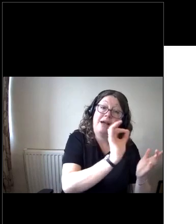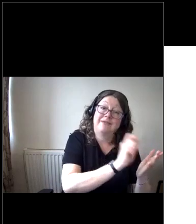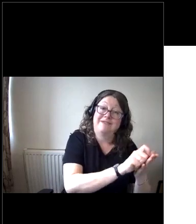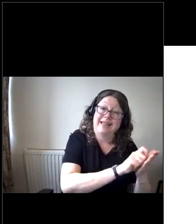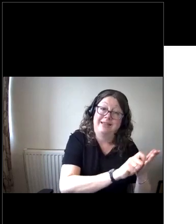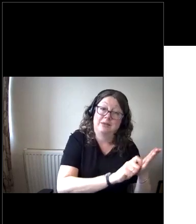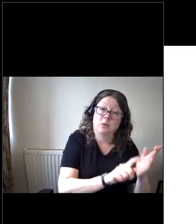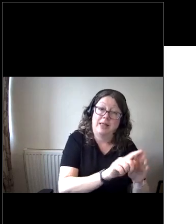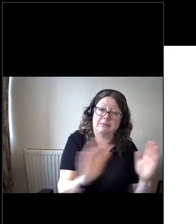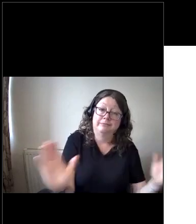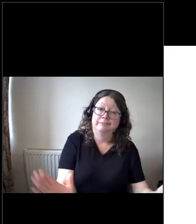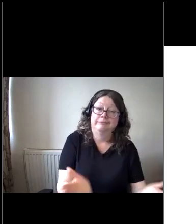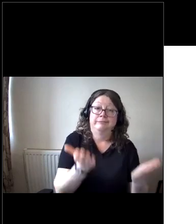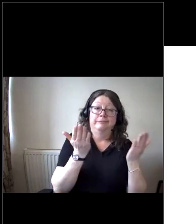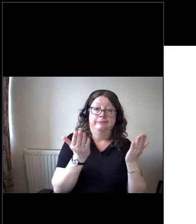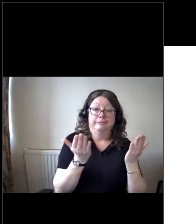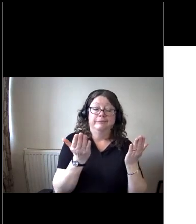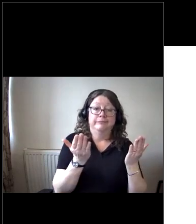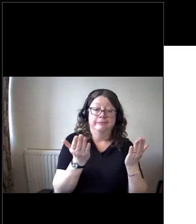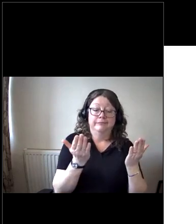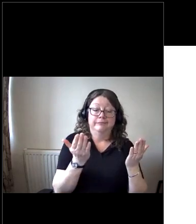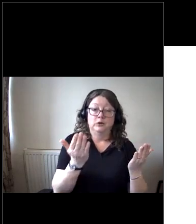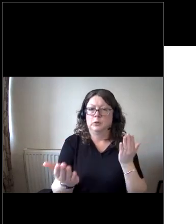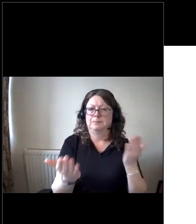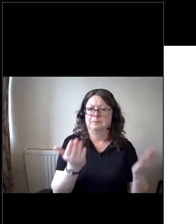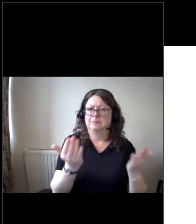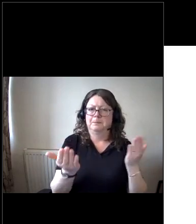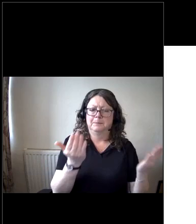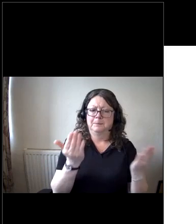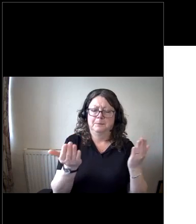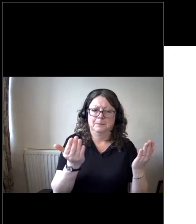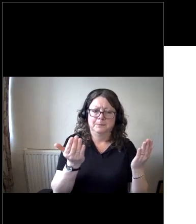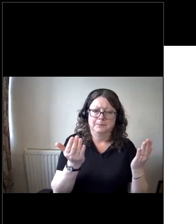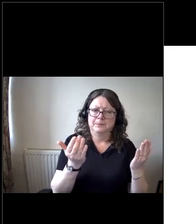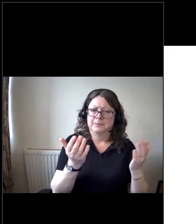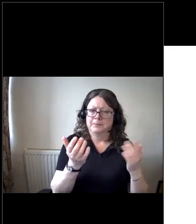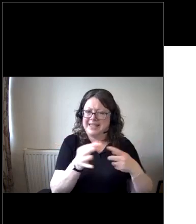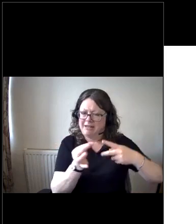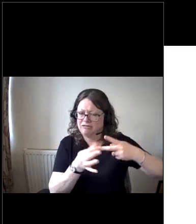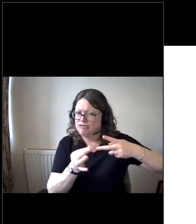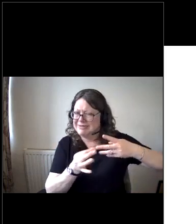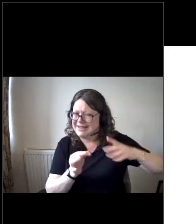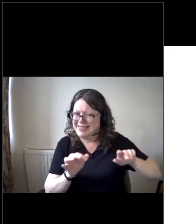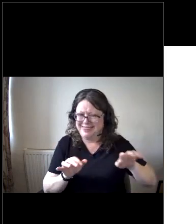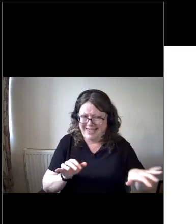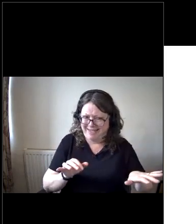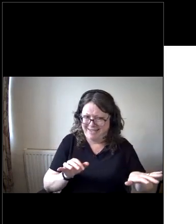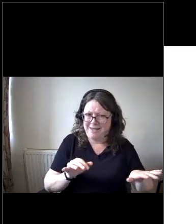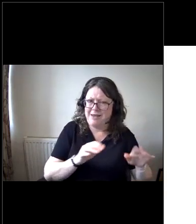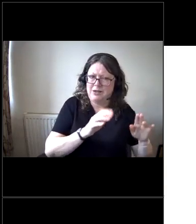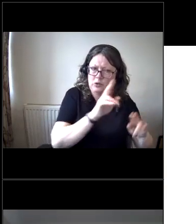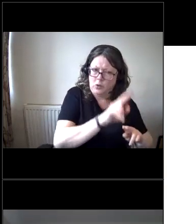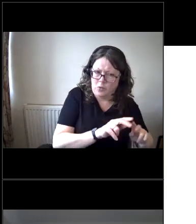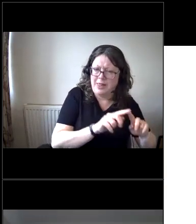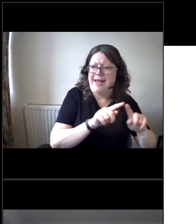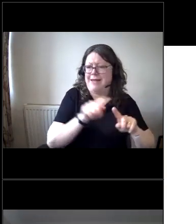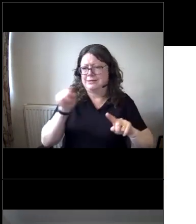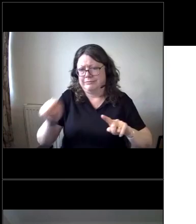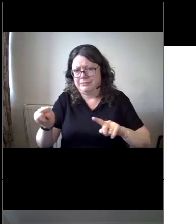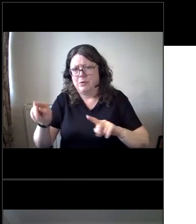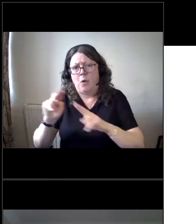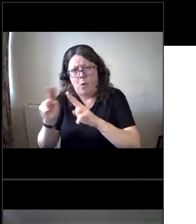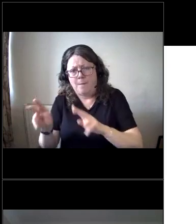of those rating scales to determine if those characteristics are present in both settings. But thinking